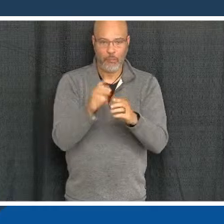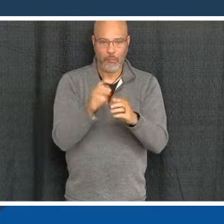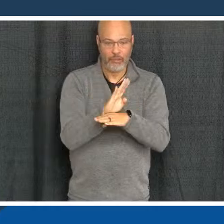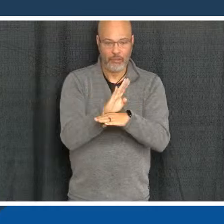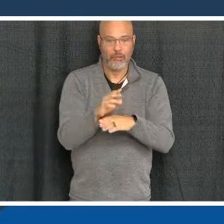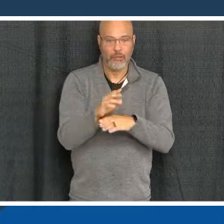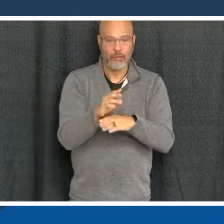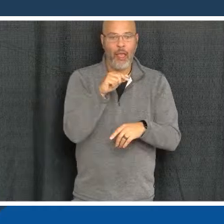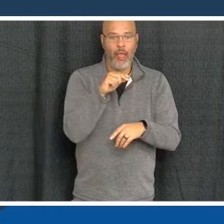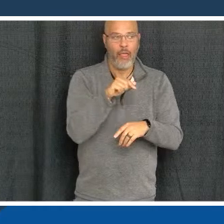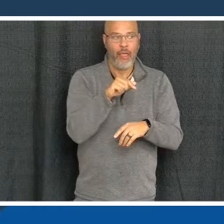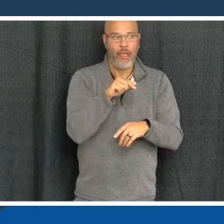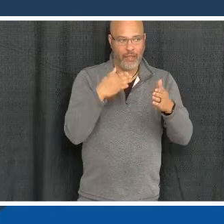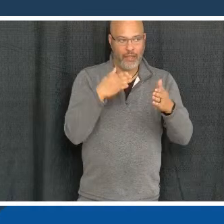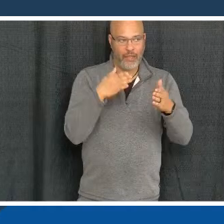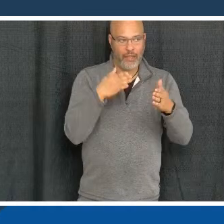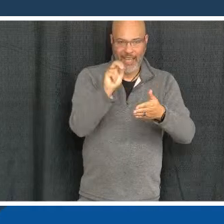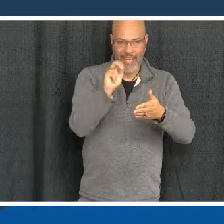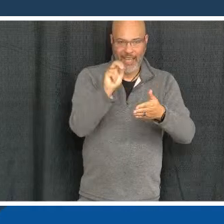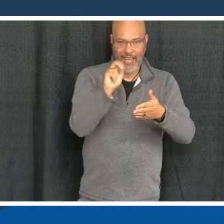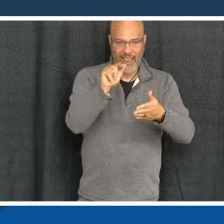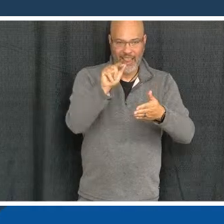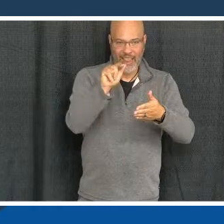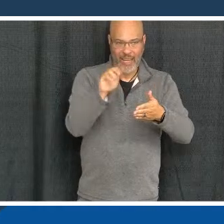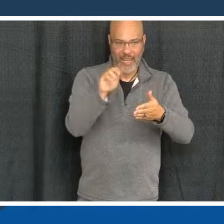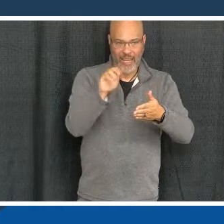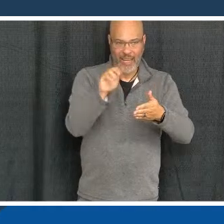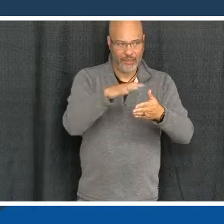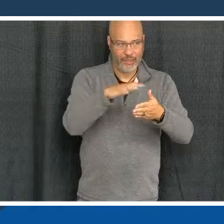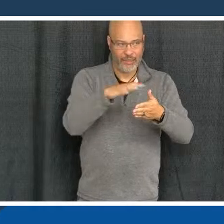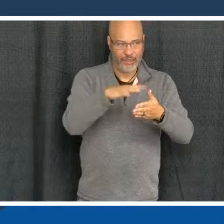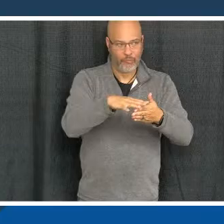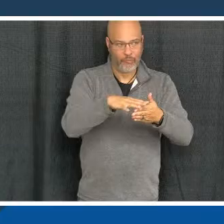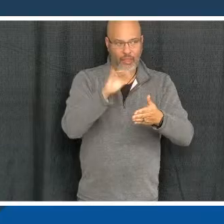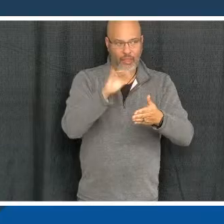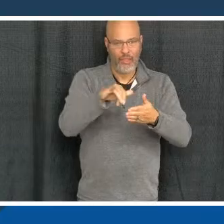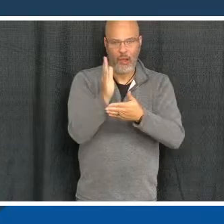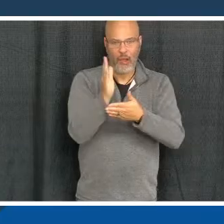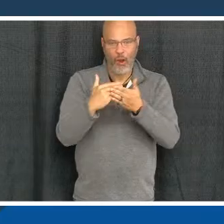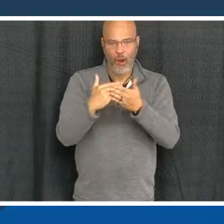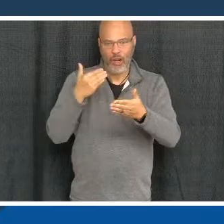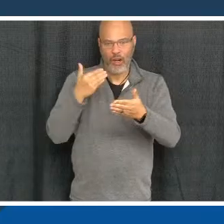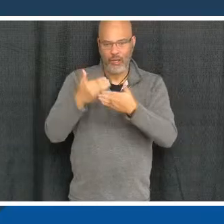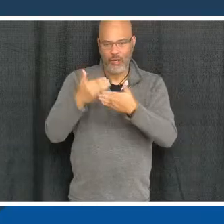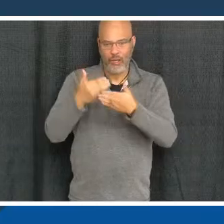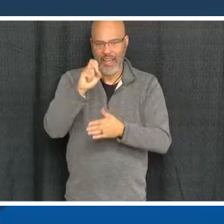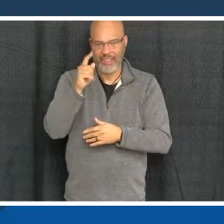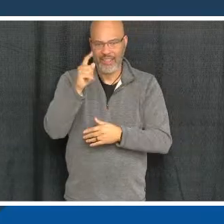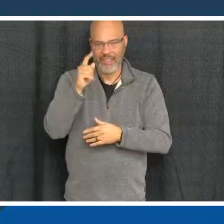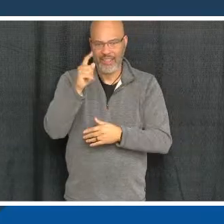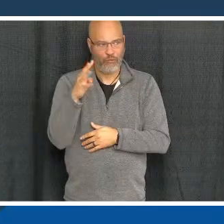northern terminus of Kennedy Lane and Kennedy portion that's exit 4.